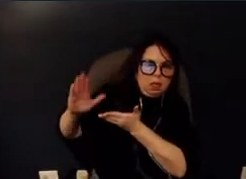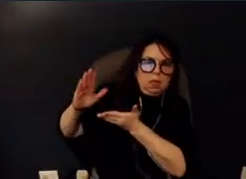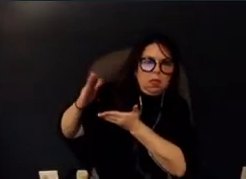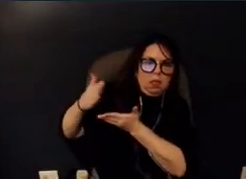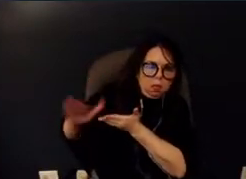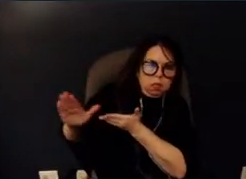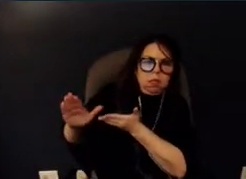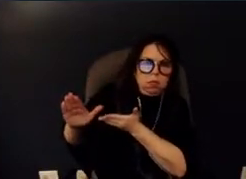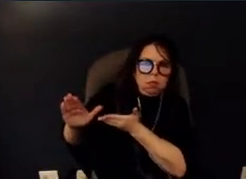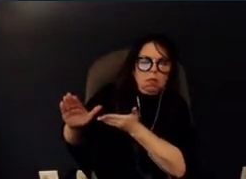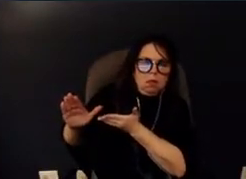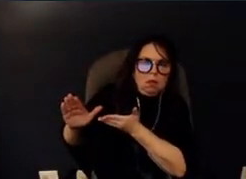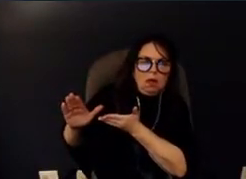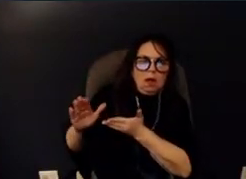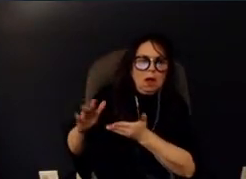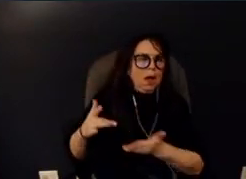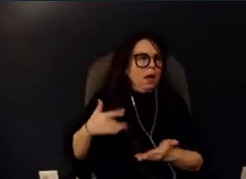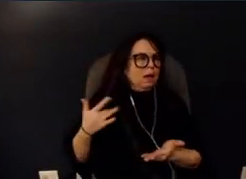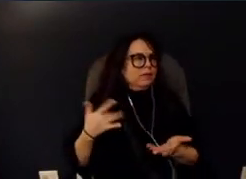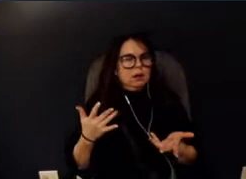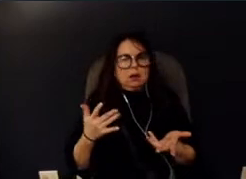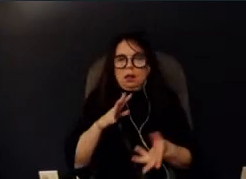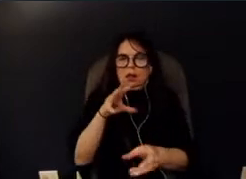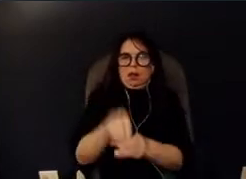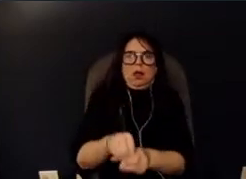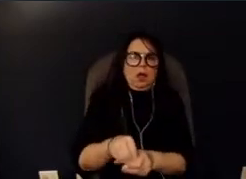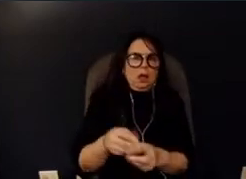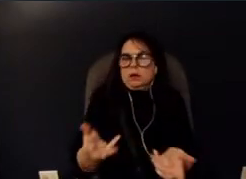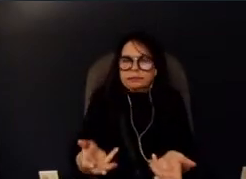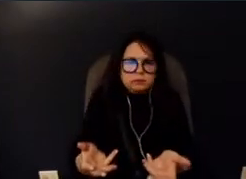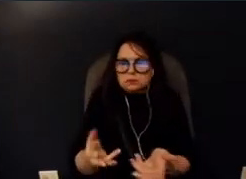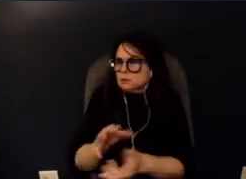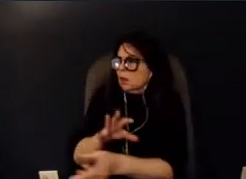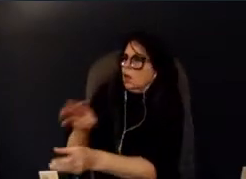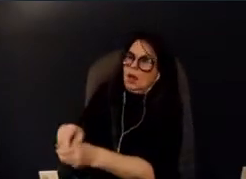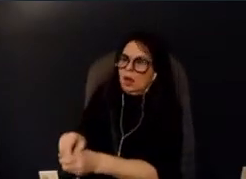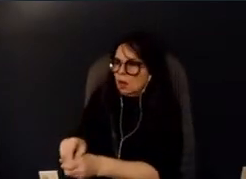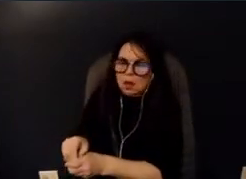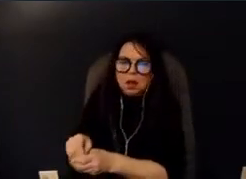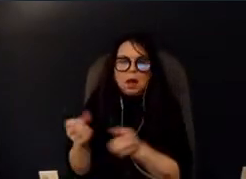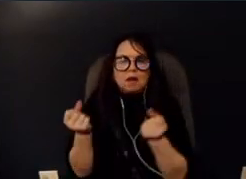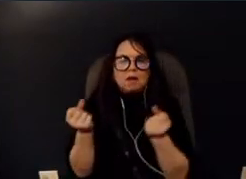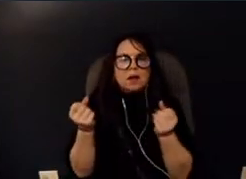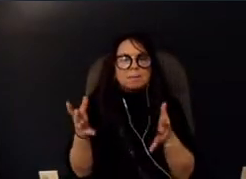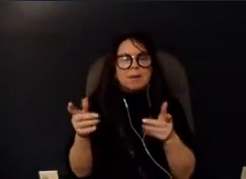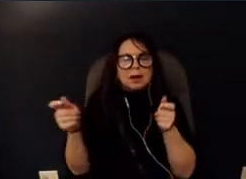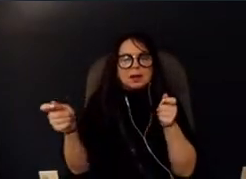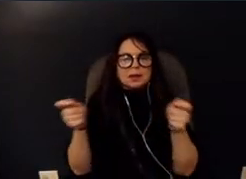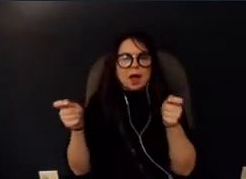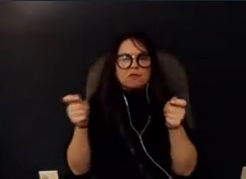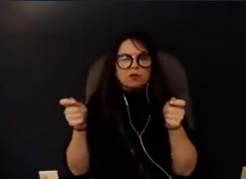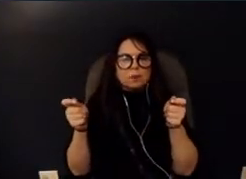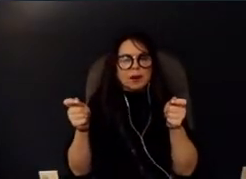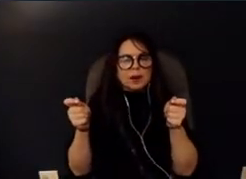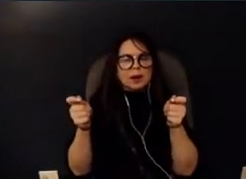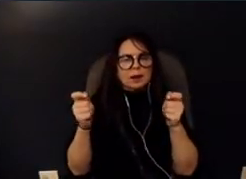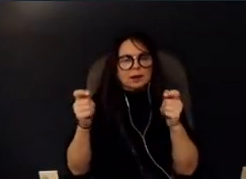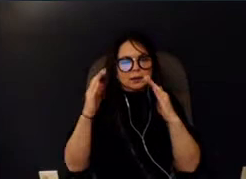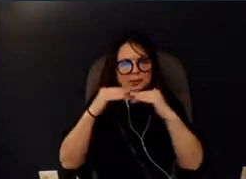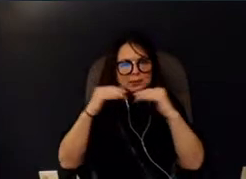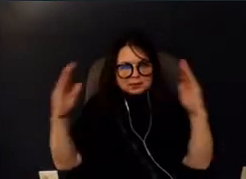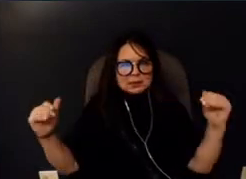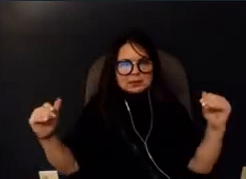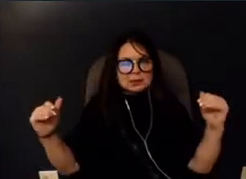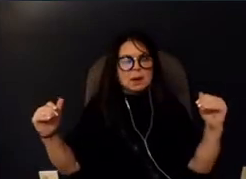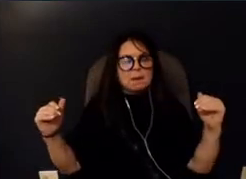omissions of a lot of different government systems. And so, you know, in the future, it would be